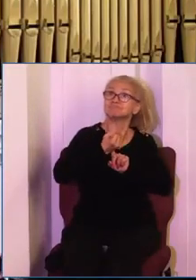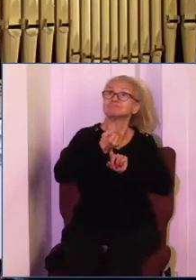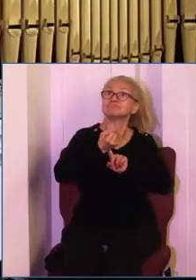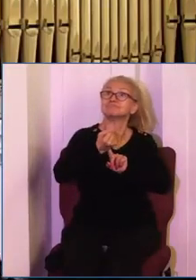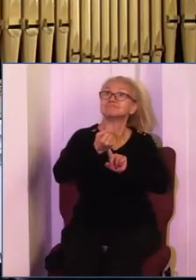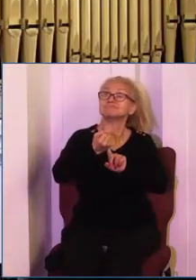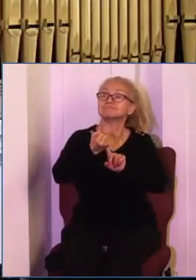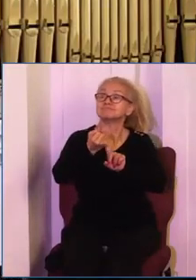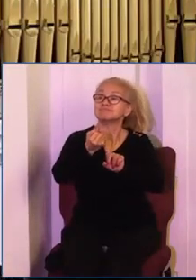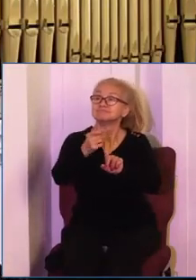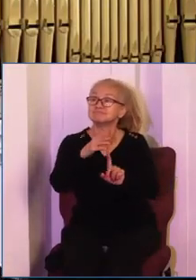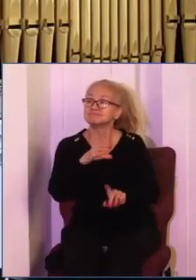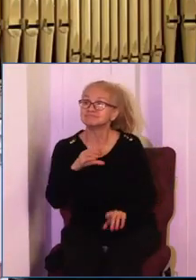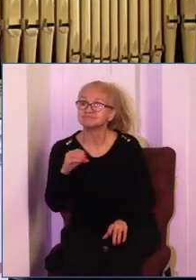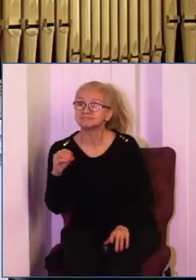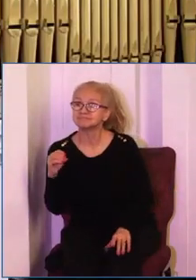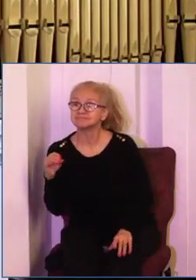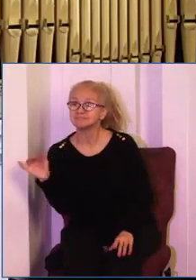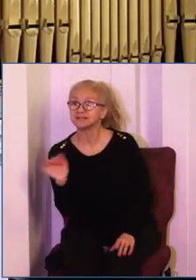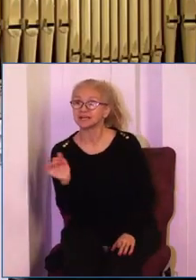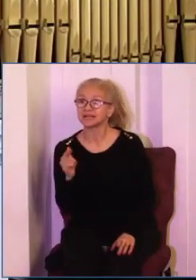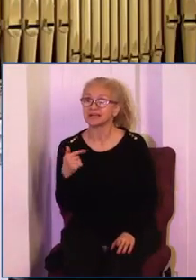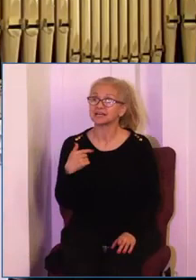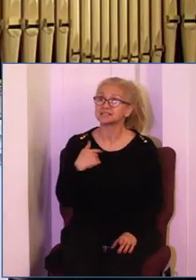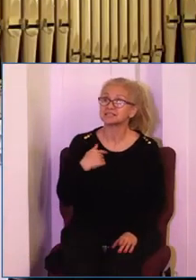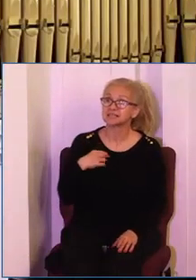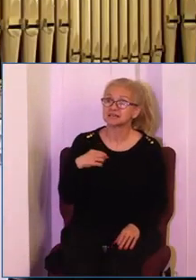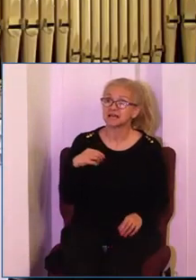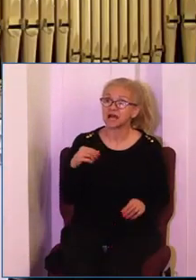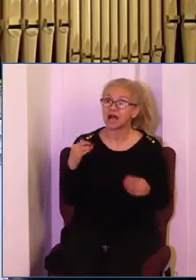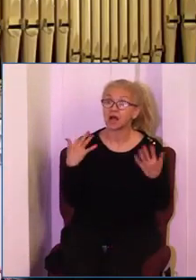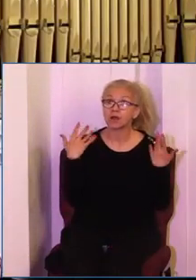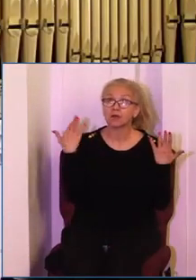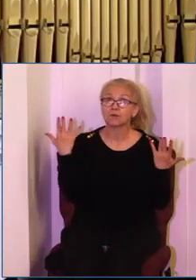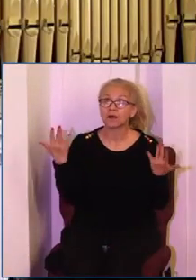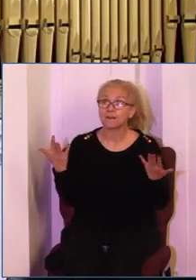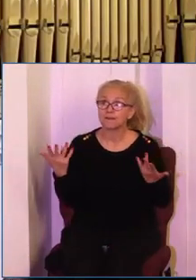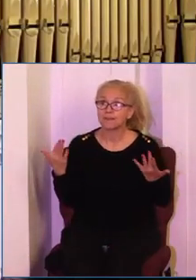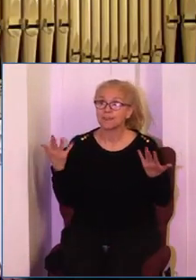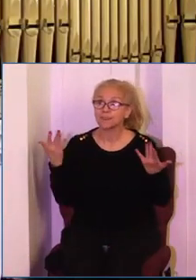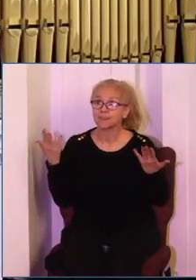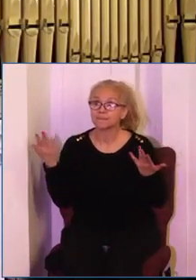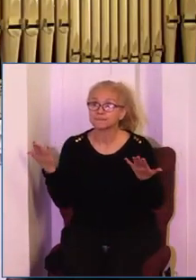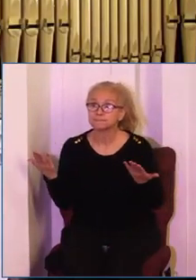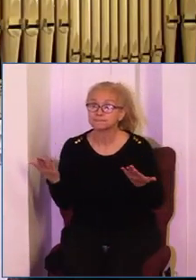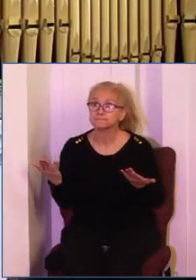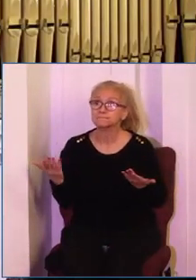As I wait, I'll rise up like this.